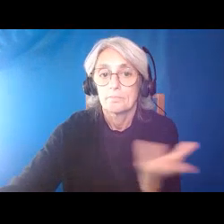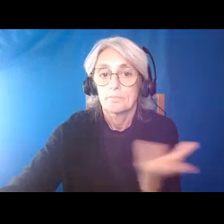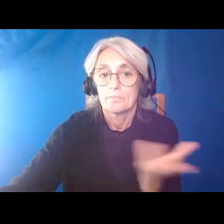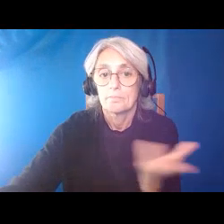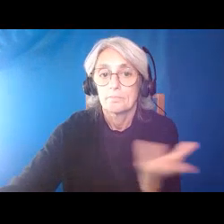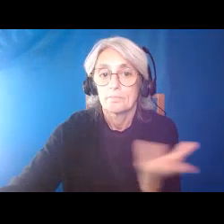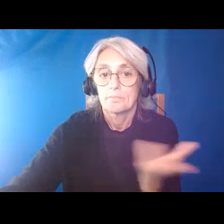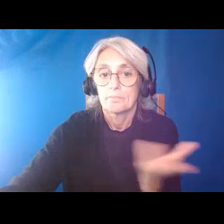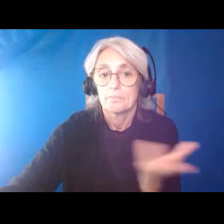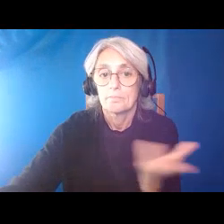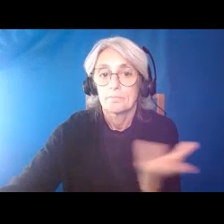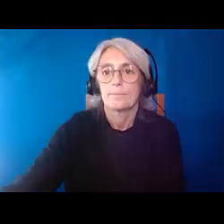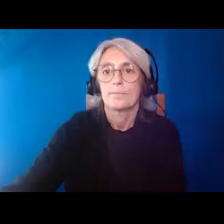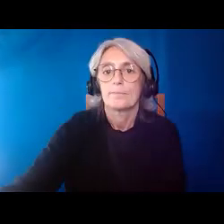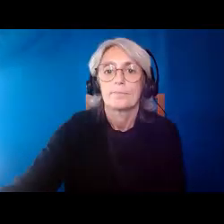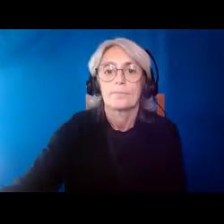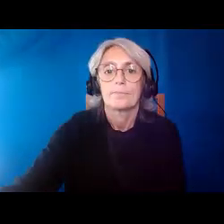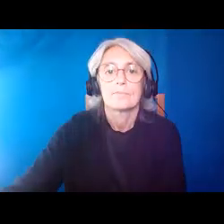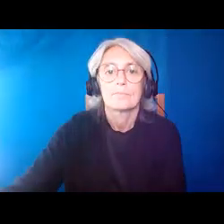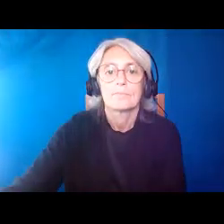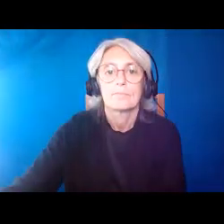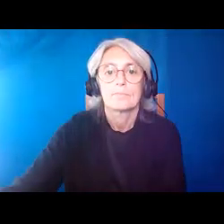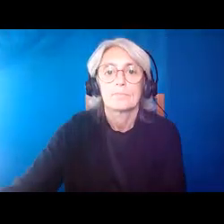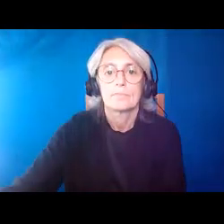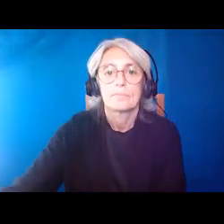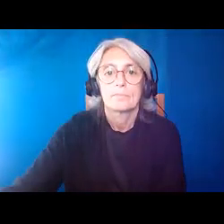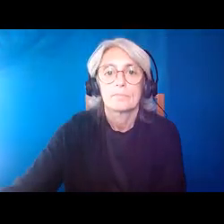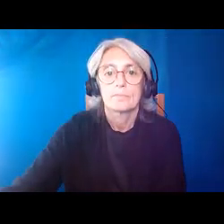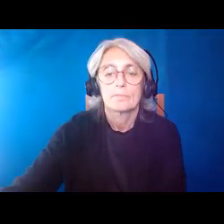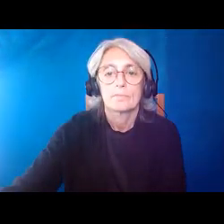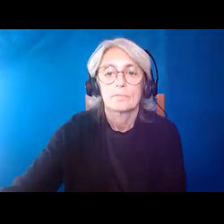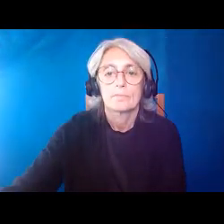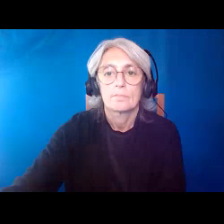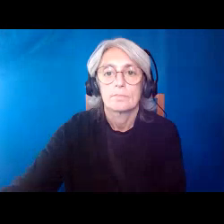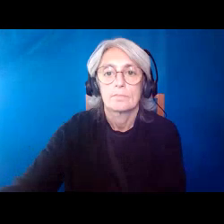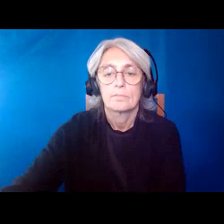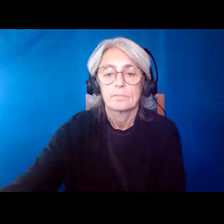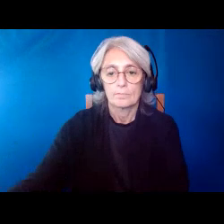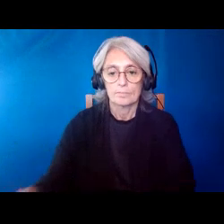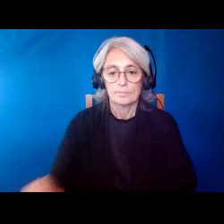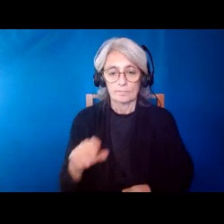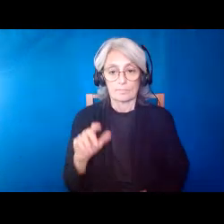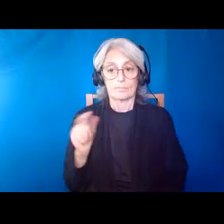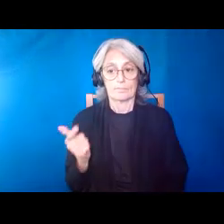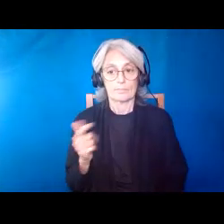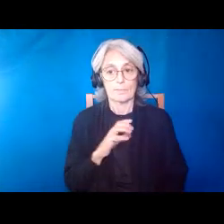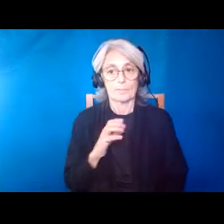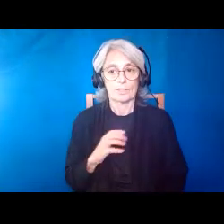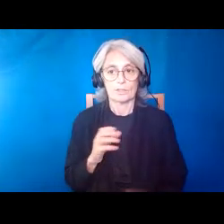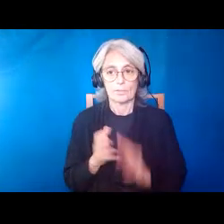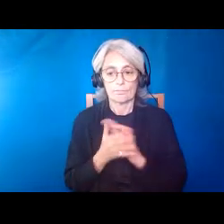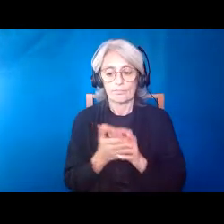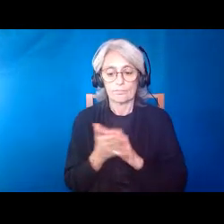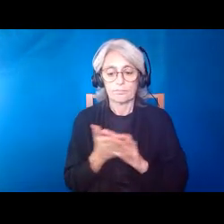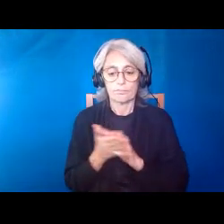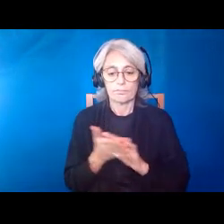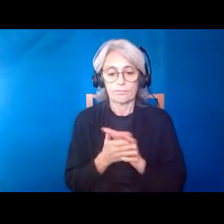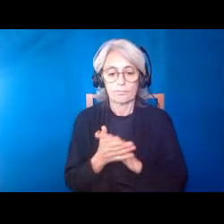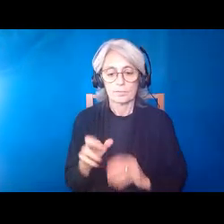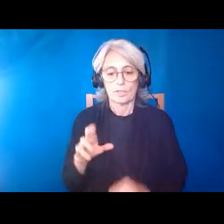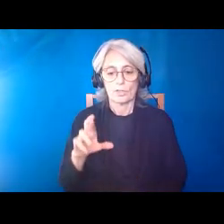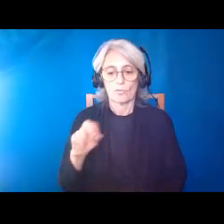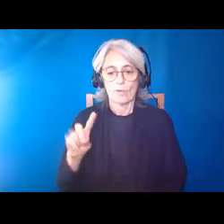approval. So moved by Commissioner Tiffany. Is there a second? Second by Commissioner, going brain dead here. Bradshaw, thank